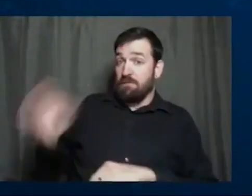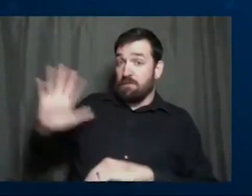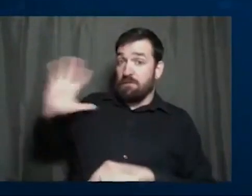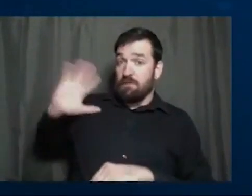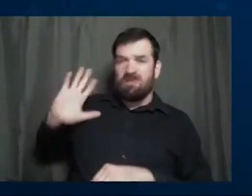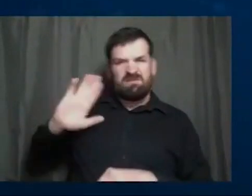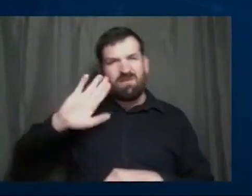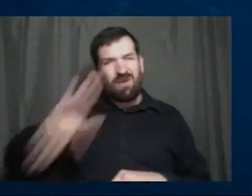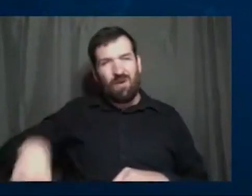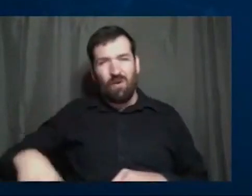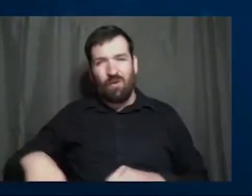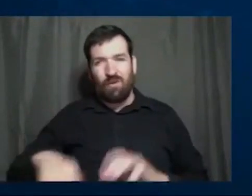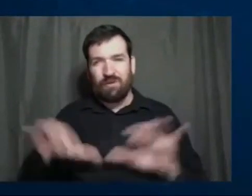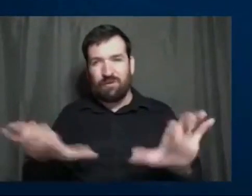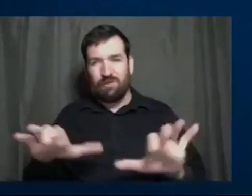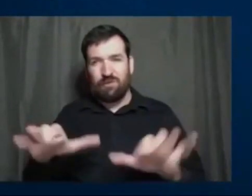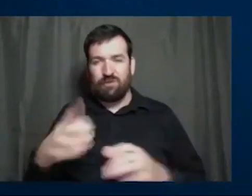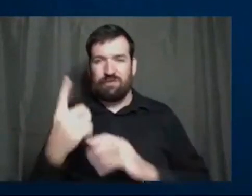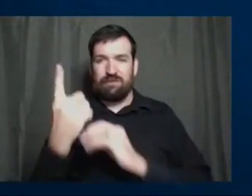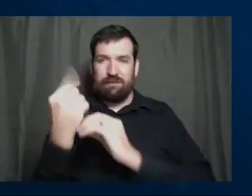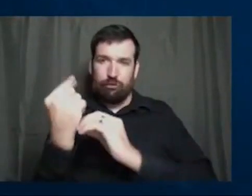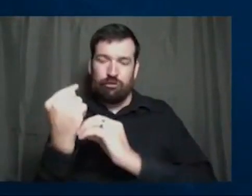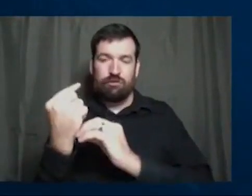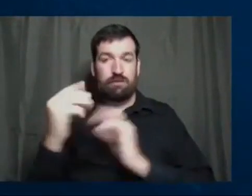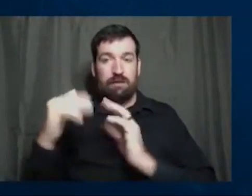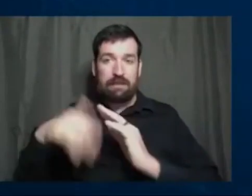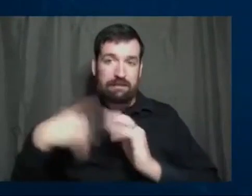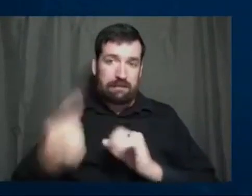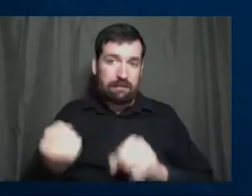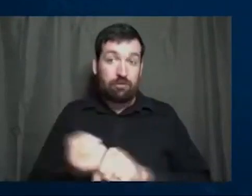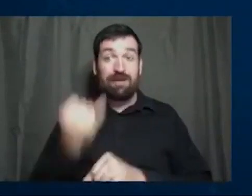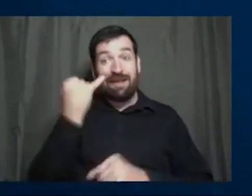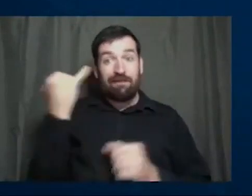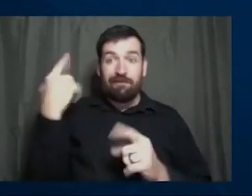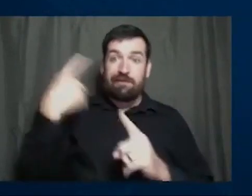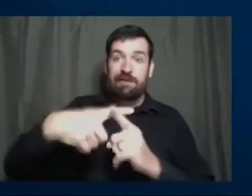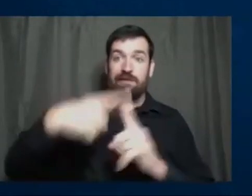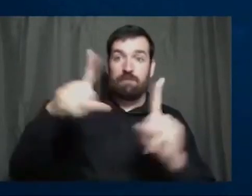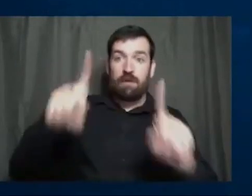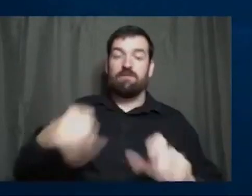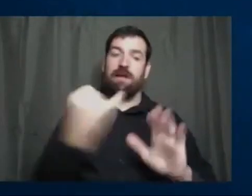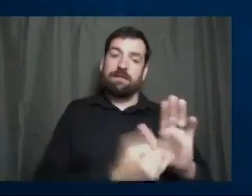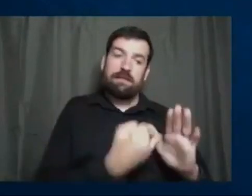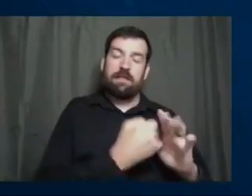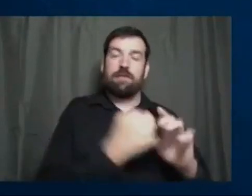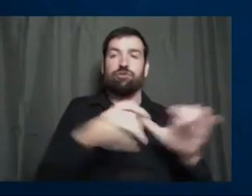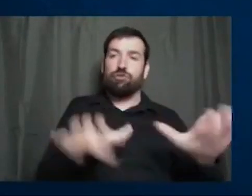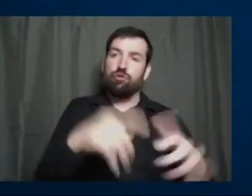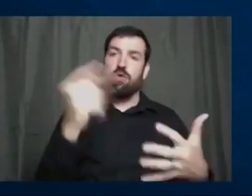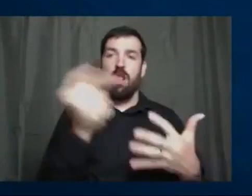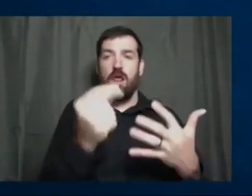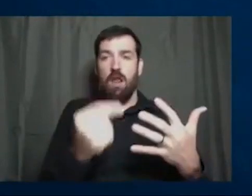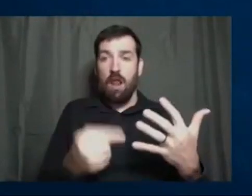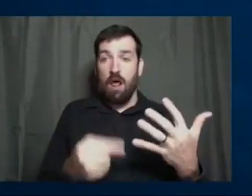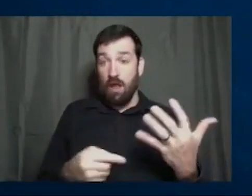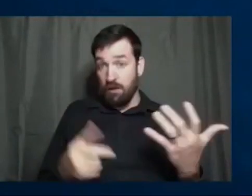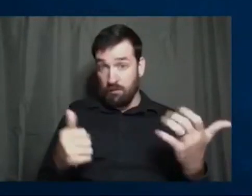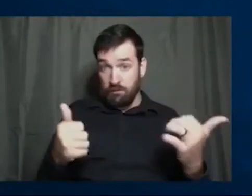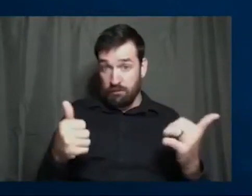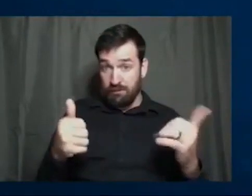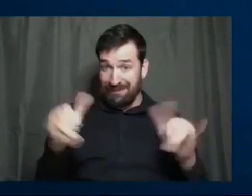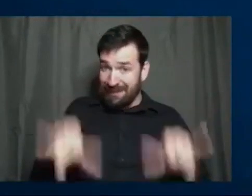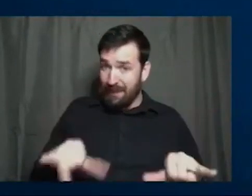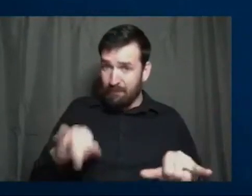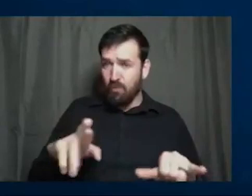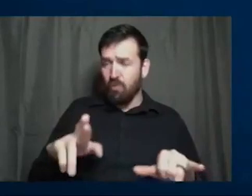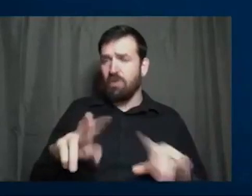do, a year ago, less than a year ago, if we tested positive as far as isolation, do this, that kind of thing. Are they any different, or people